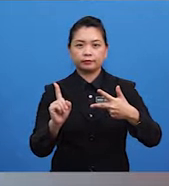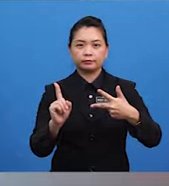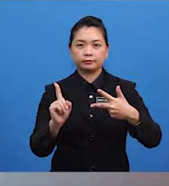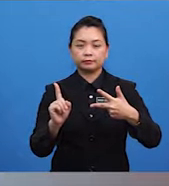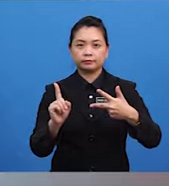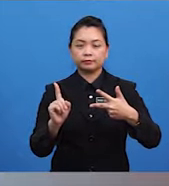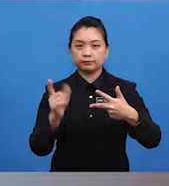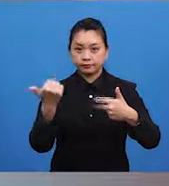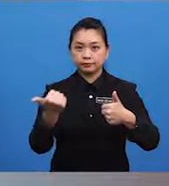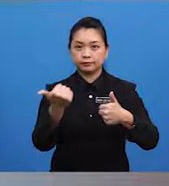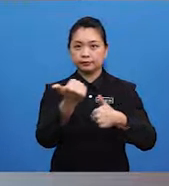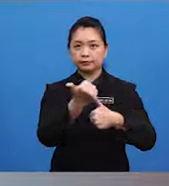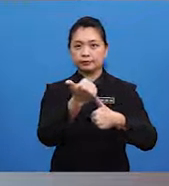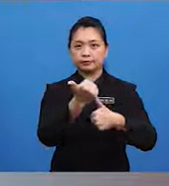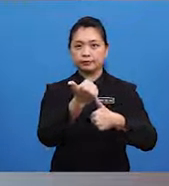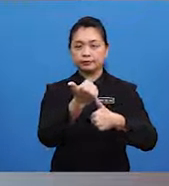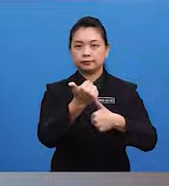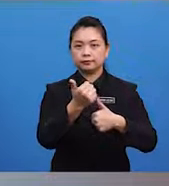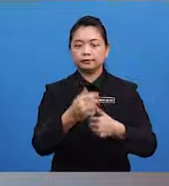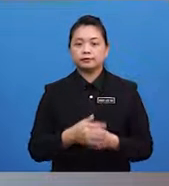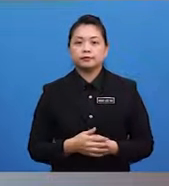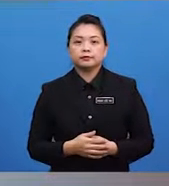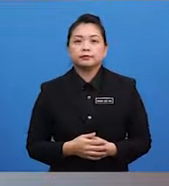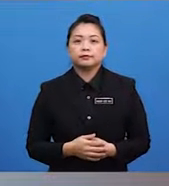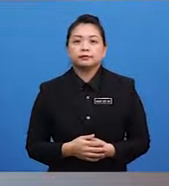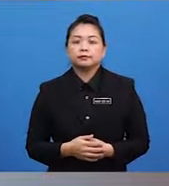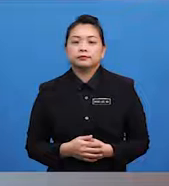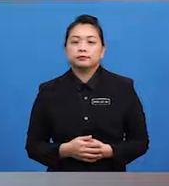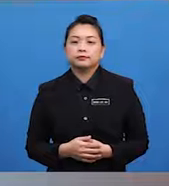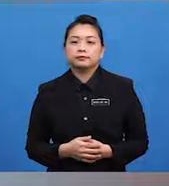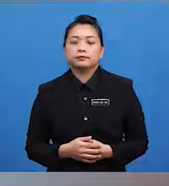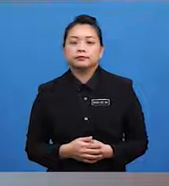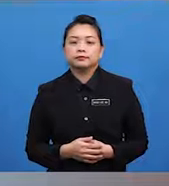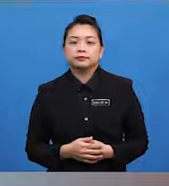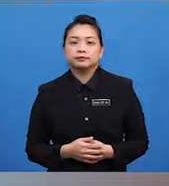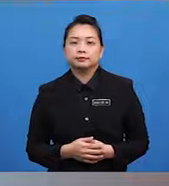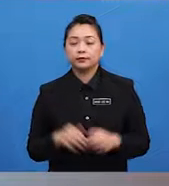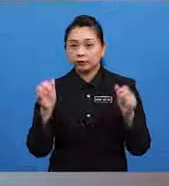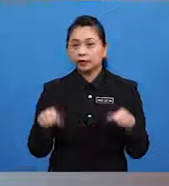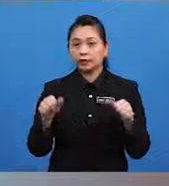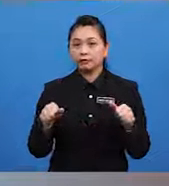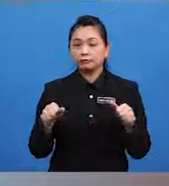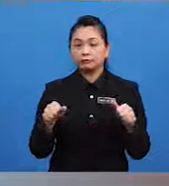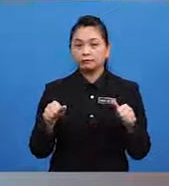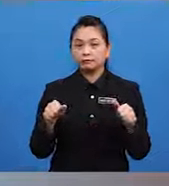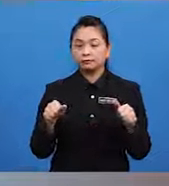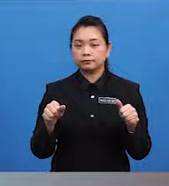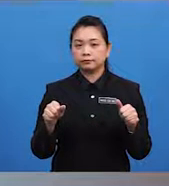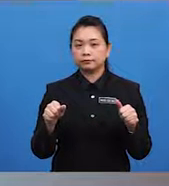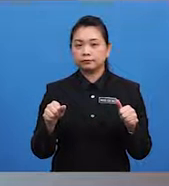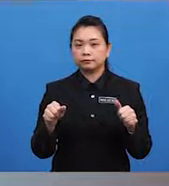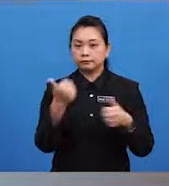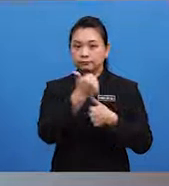Let's look at option A. Can contaminate in paragraph 2 best be replaced by